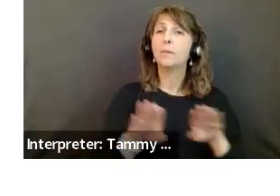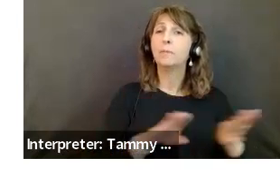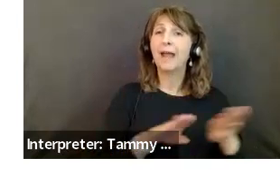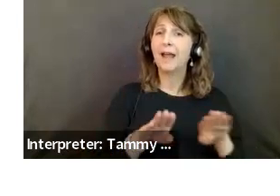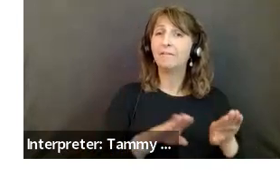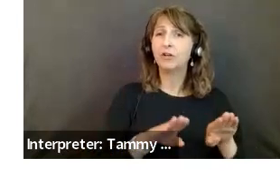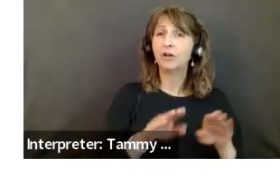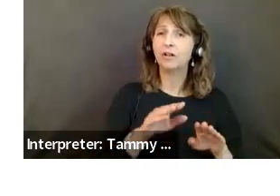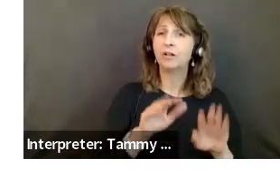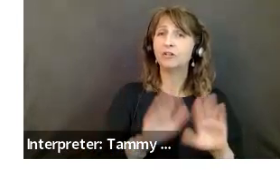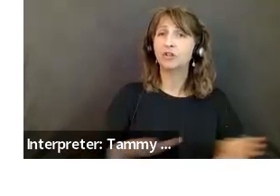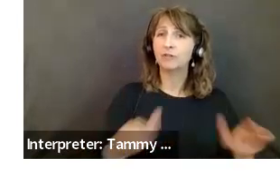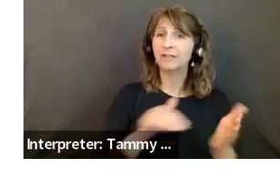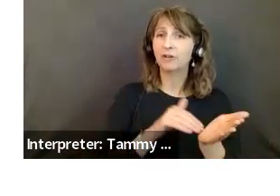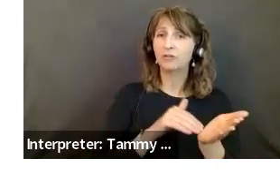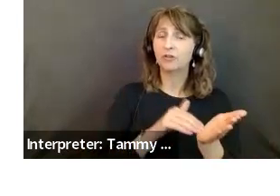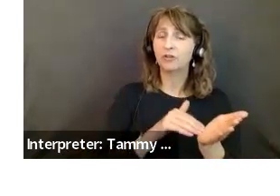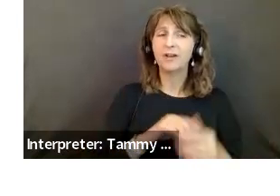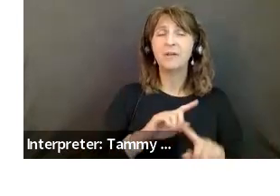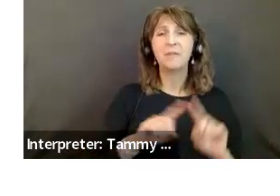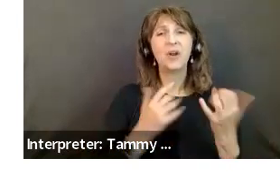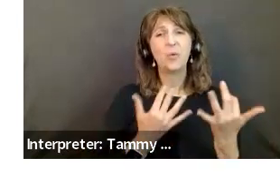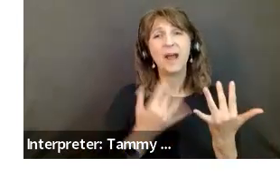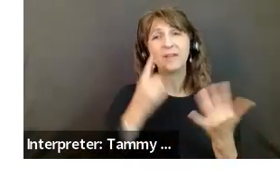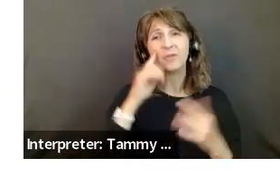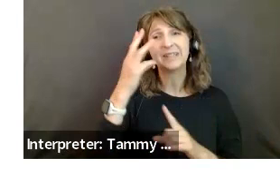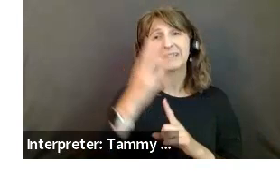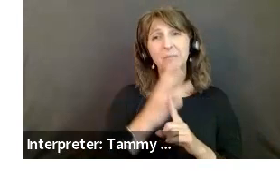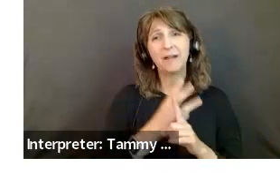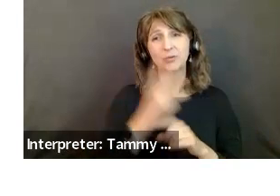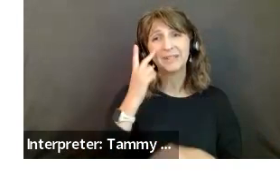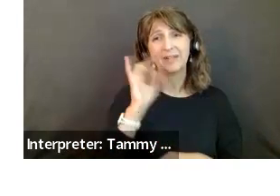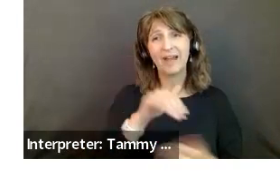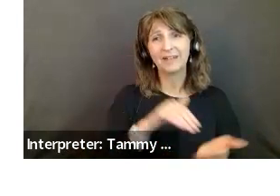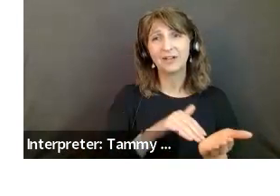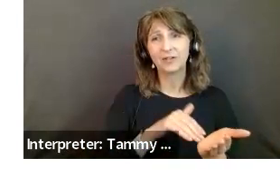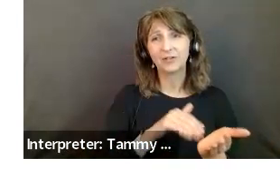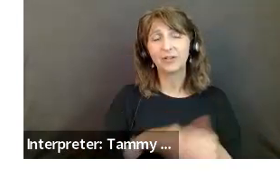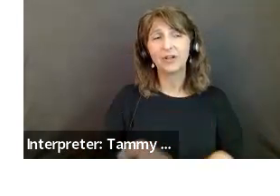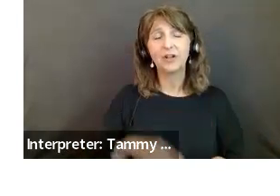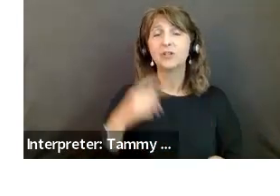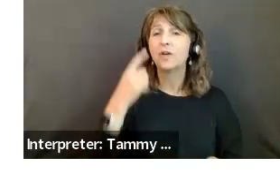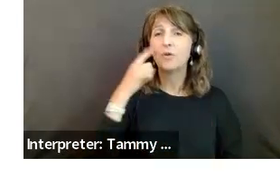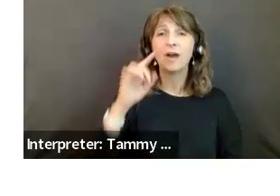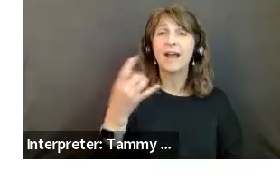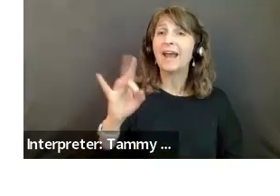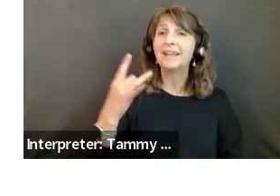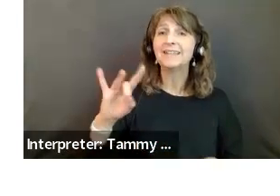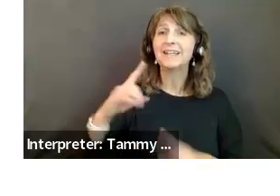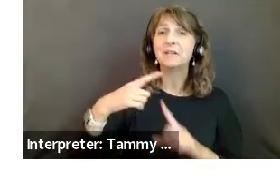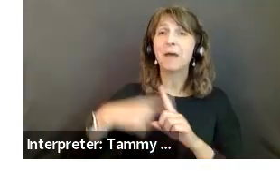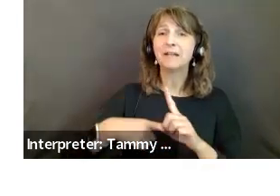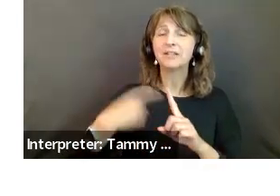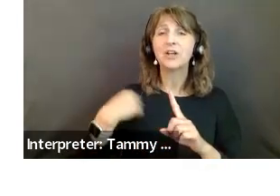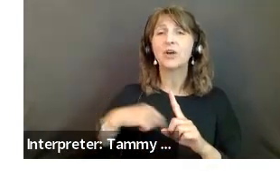6 months. And so all in all, we spent about 18 months in just survival mode, just trying to make it day to